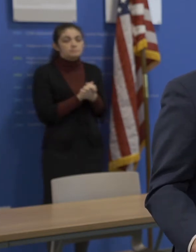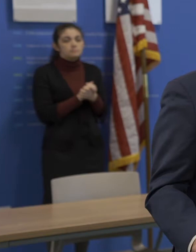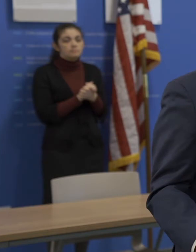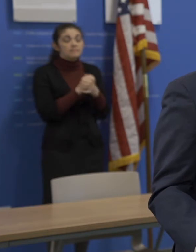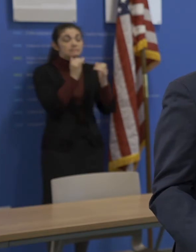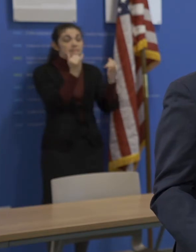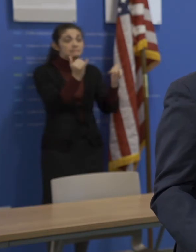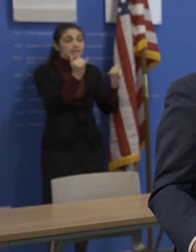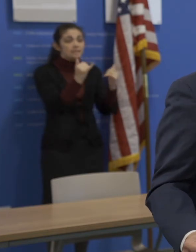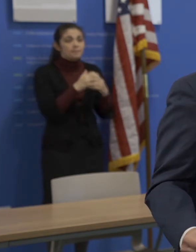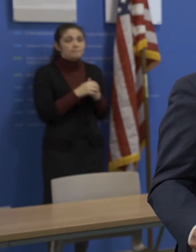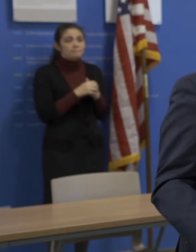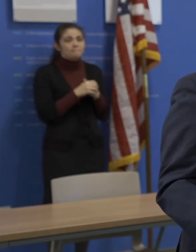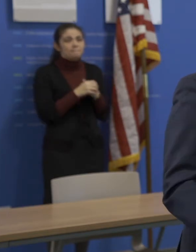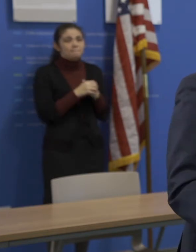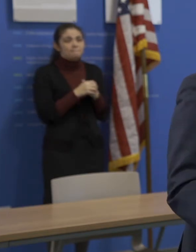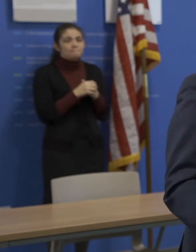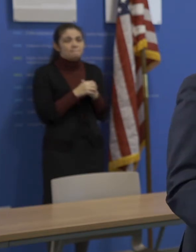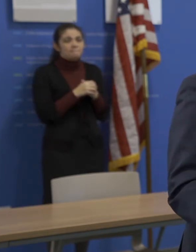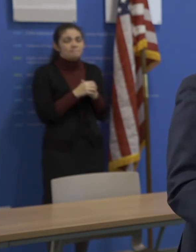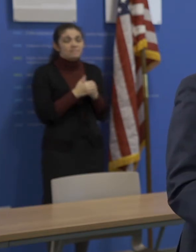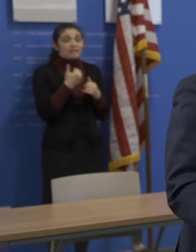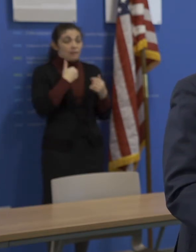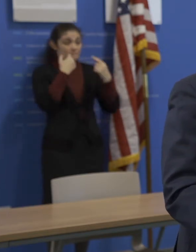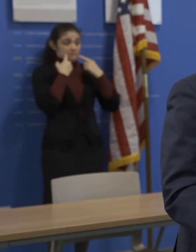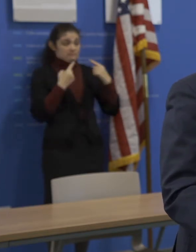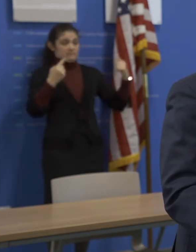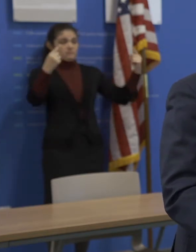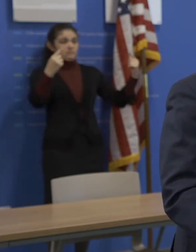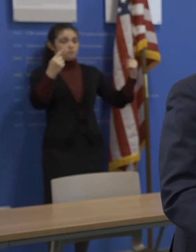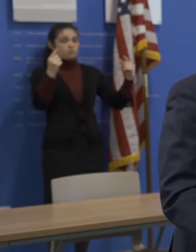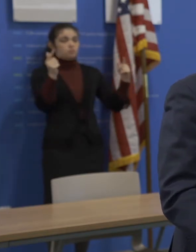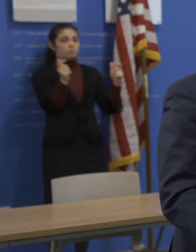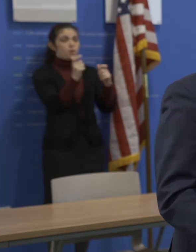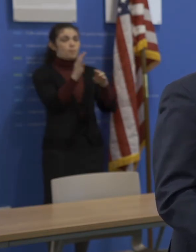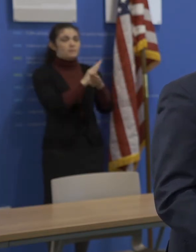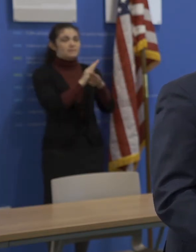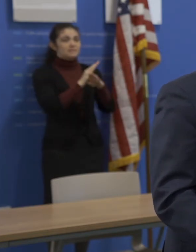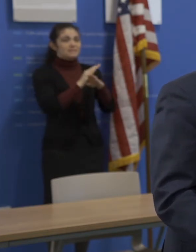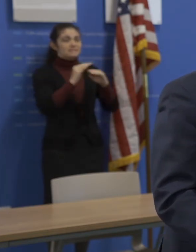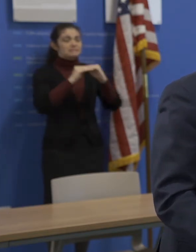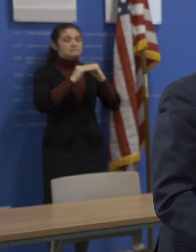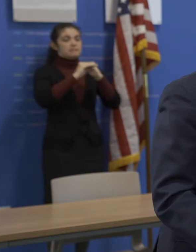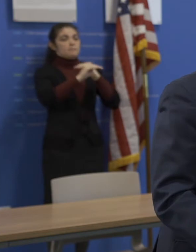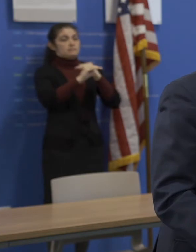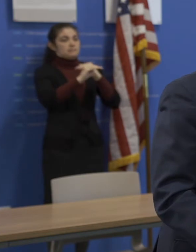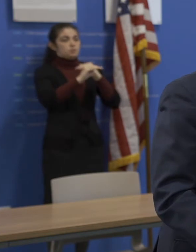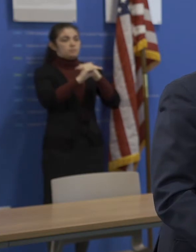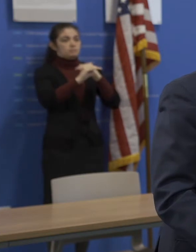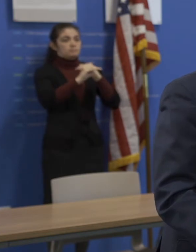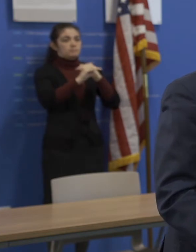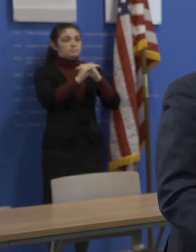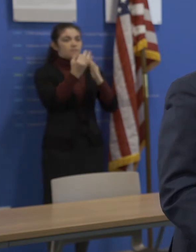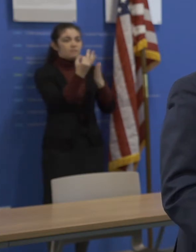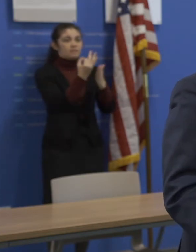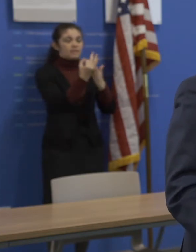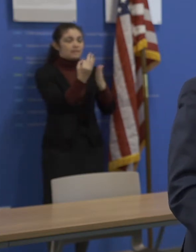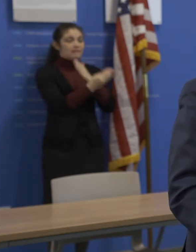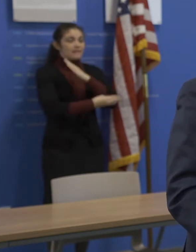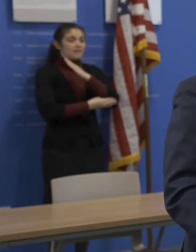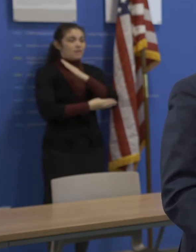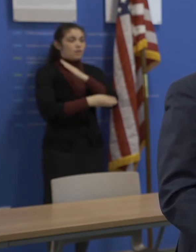So today I'm announcing the Small Business Stabilization Fund. The county will put